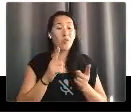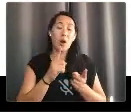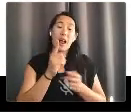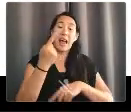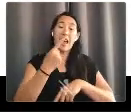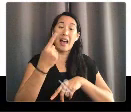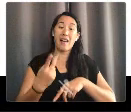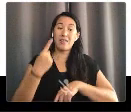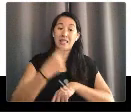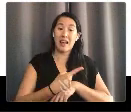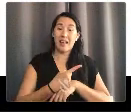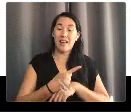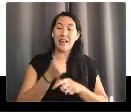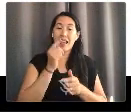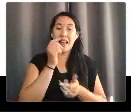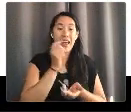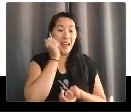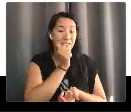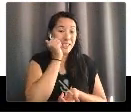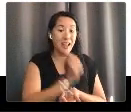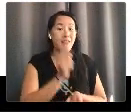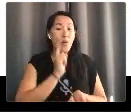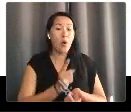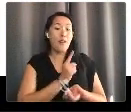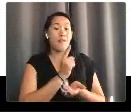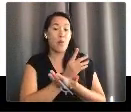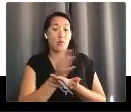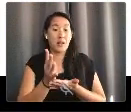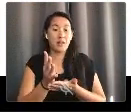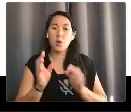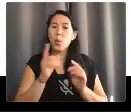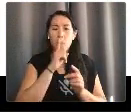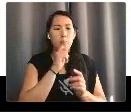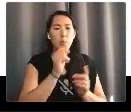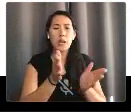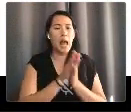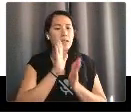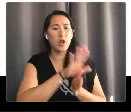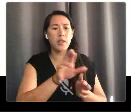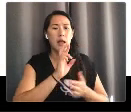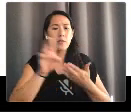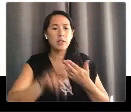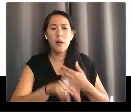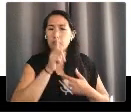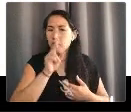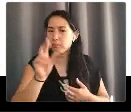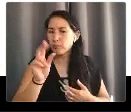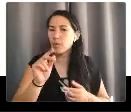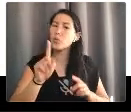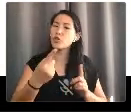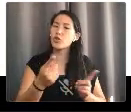for 4 weeks in a row. And we didn't ask for any outcomes. All that we asked for was